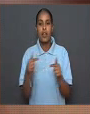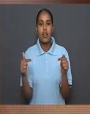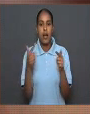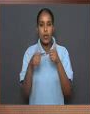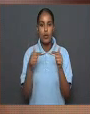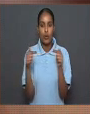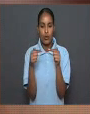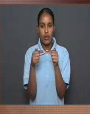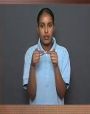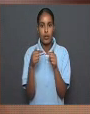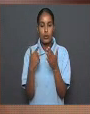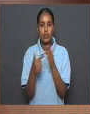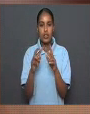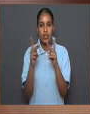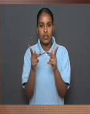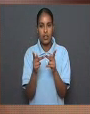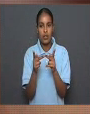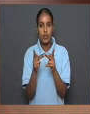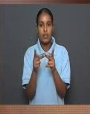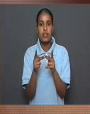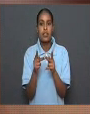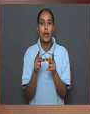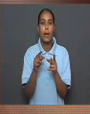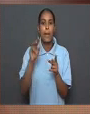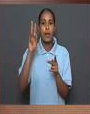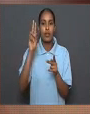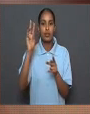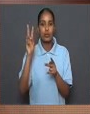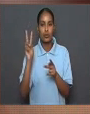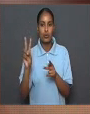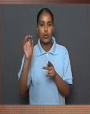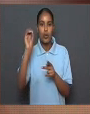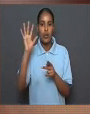contact with the surface of vanadium pentoxide.